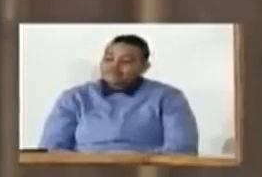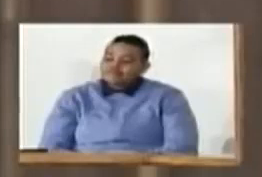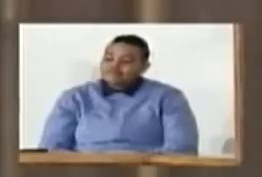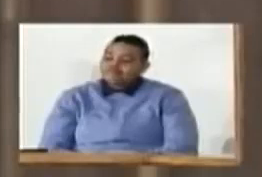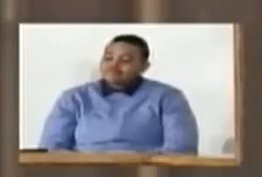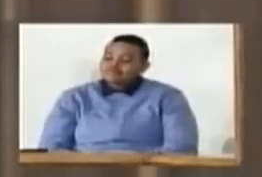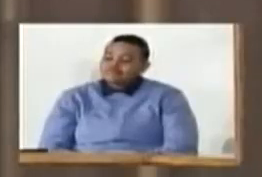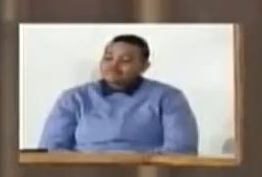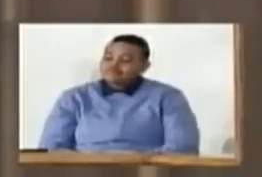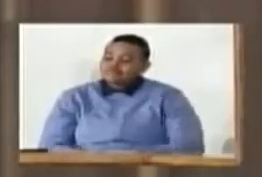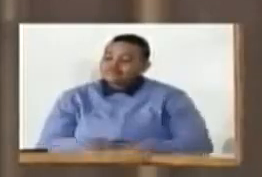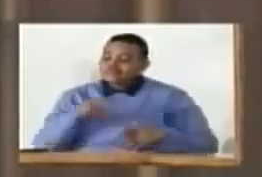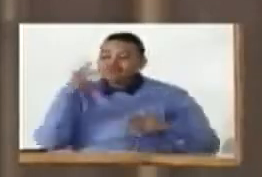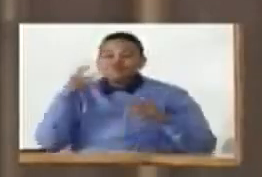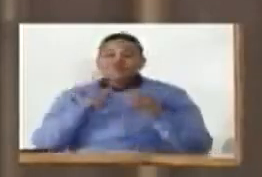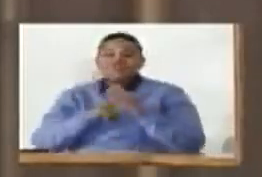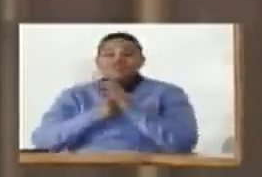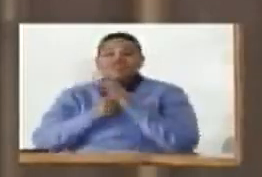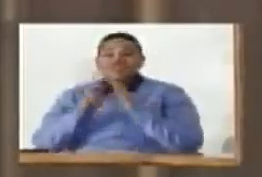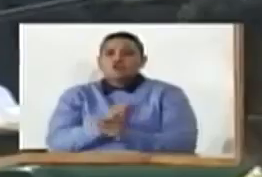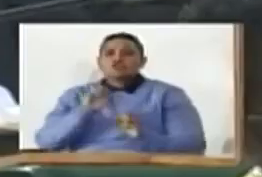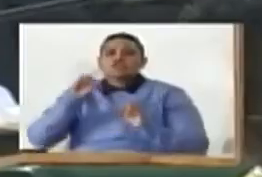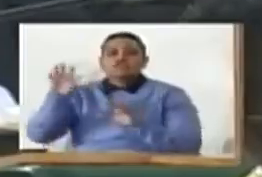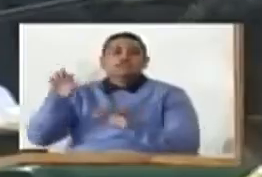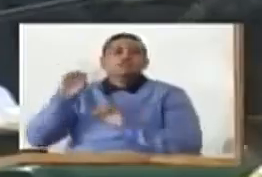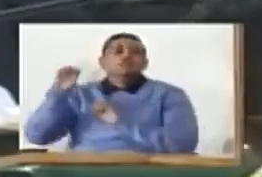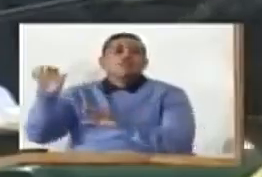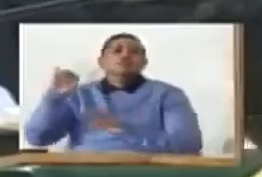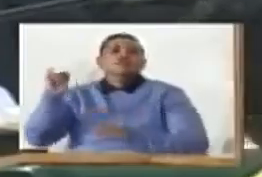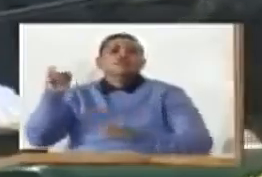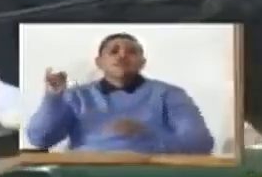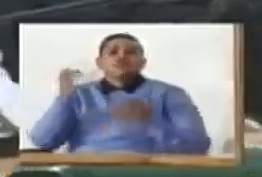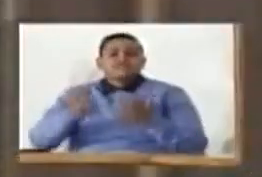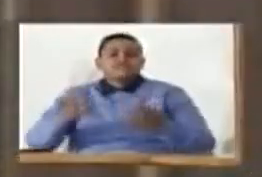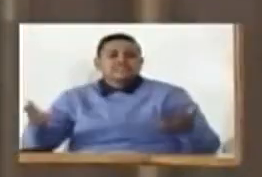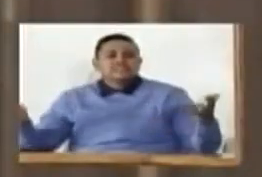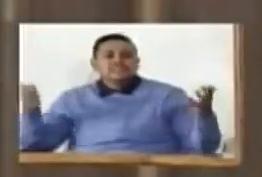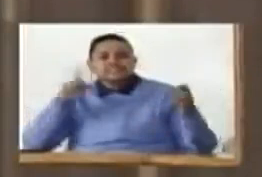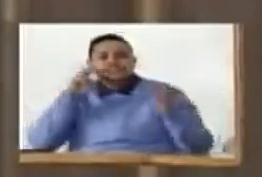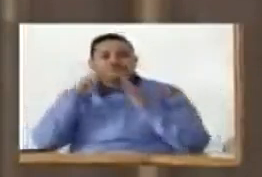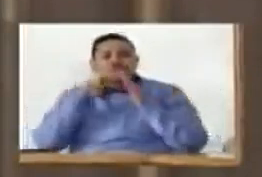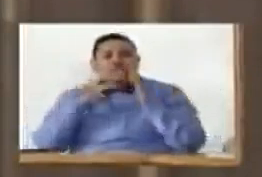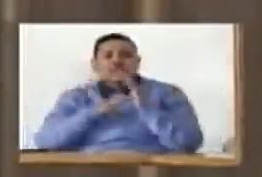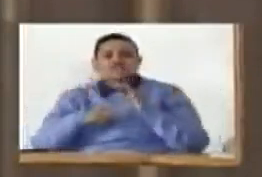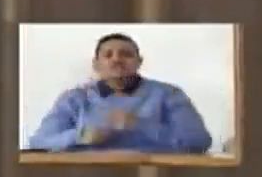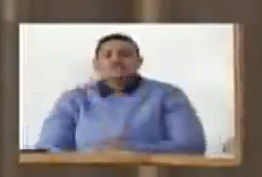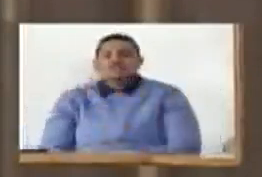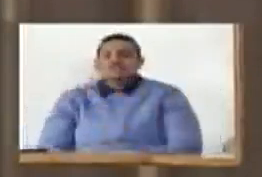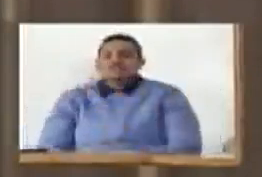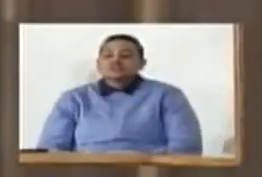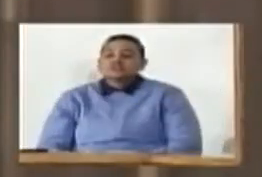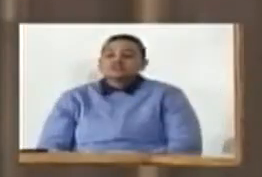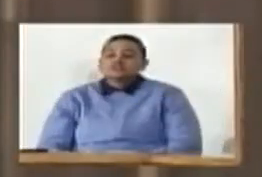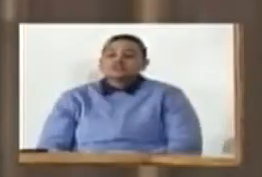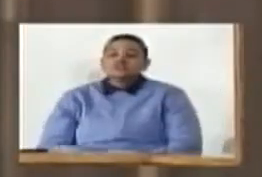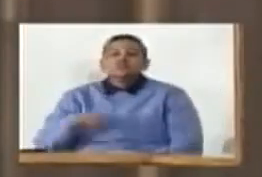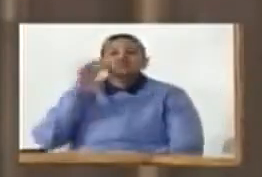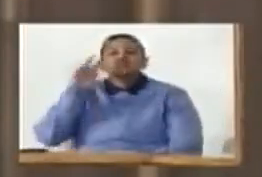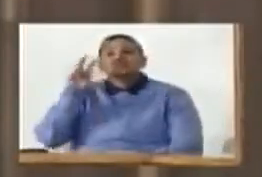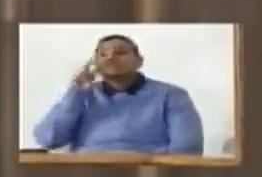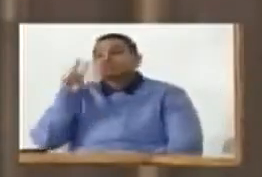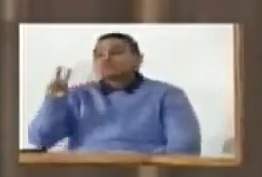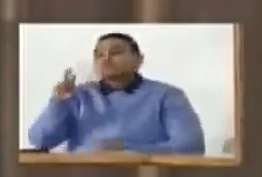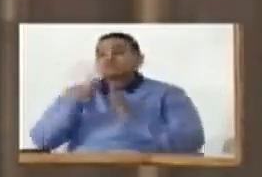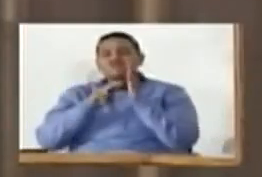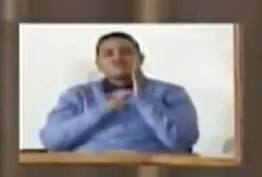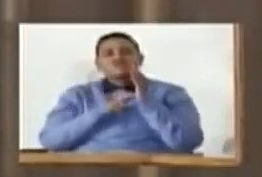3 key regulations governing solid facilities regulations. This will seek to regulate the